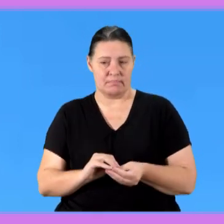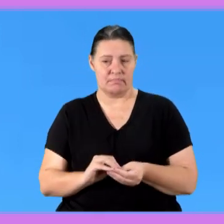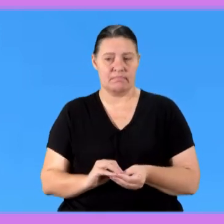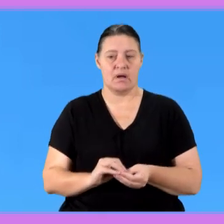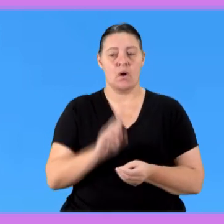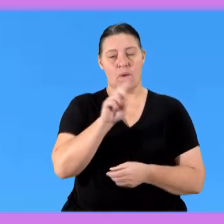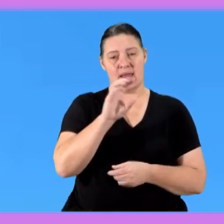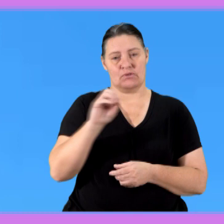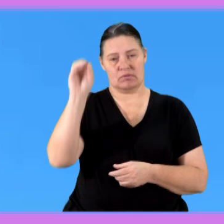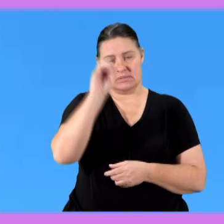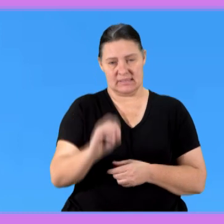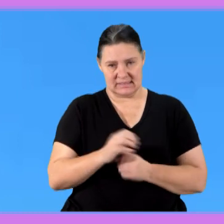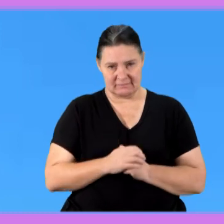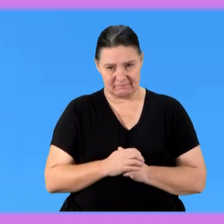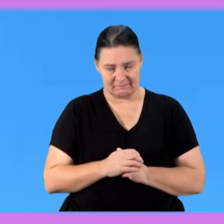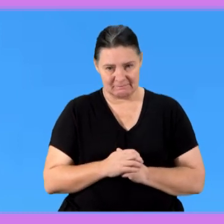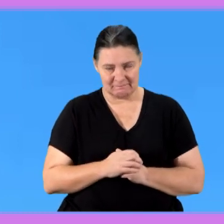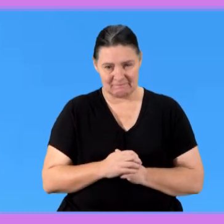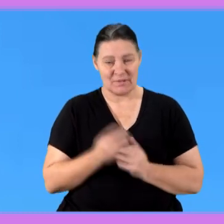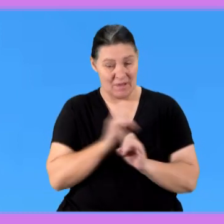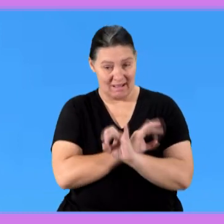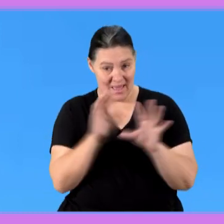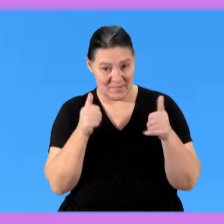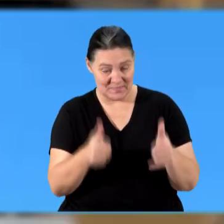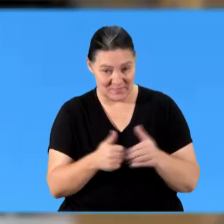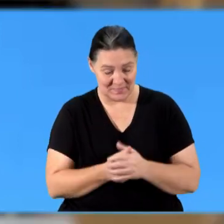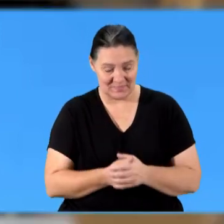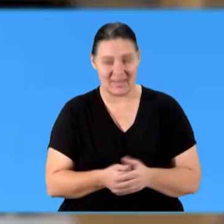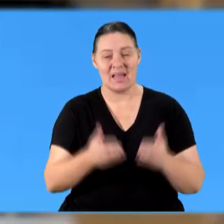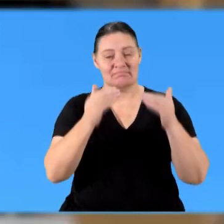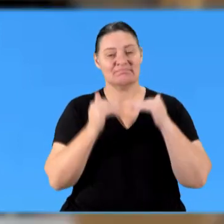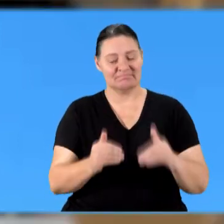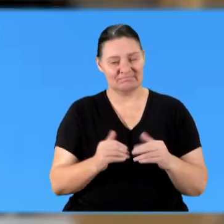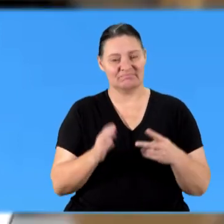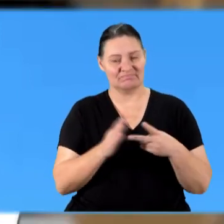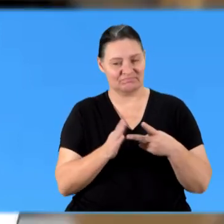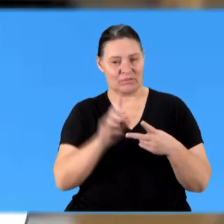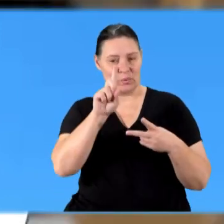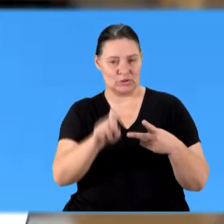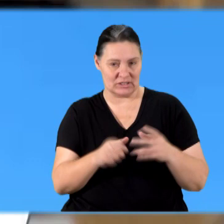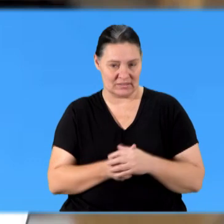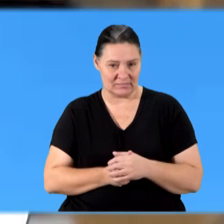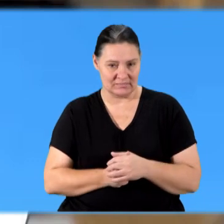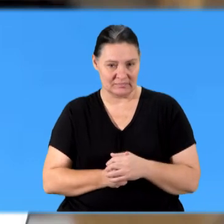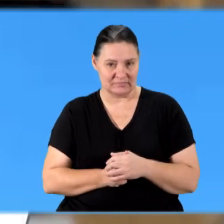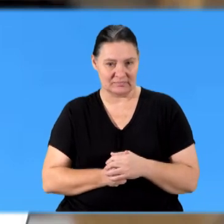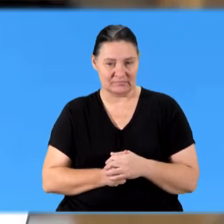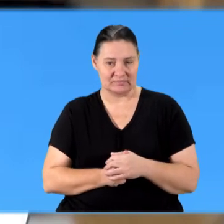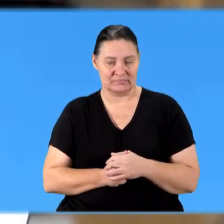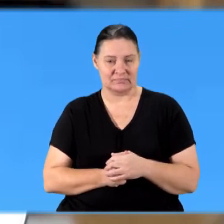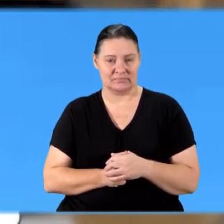to 100%. Guys, I hope that is all clear. Let us now look at another question.